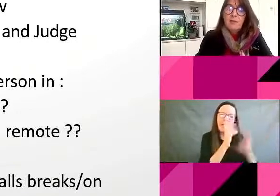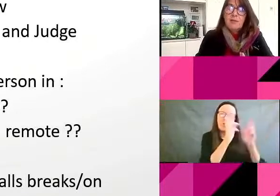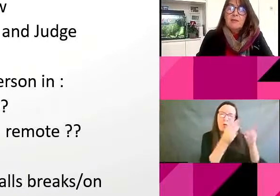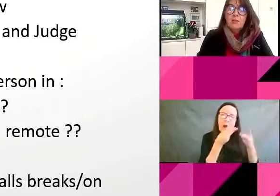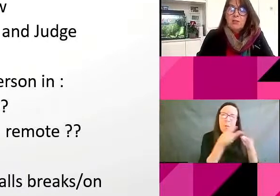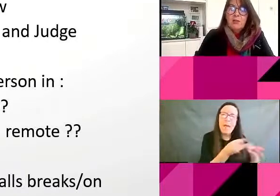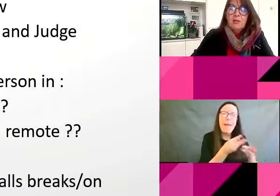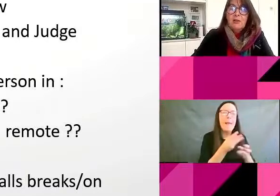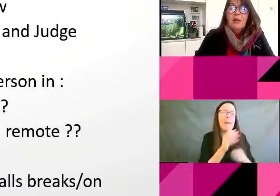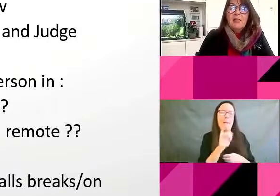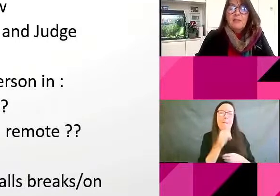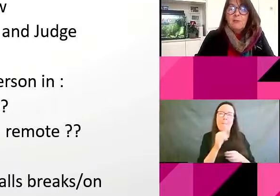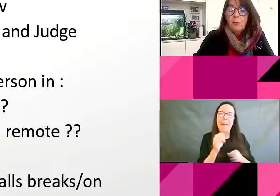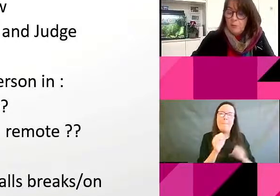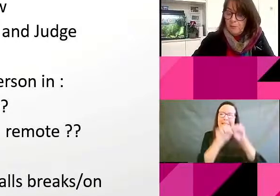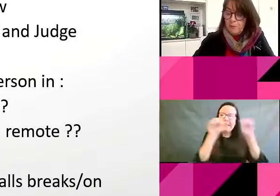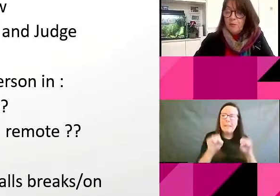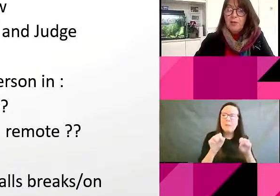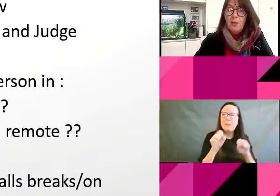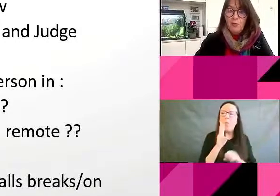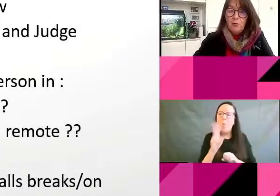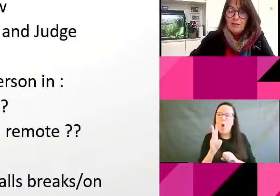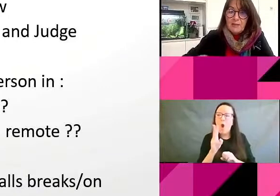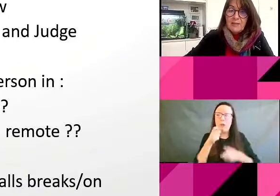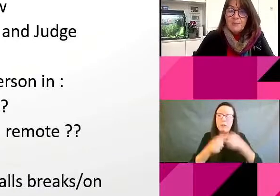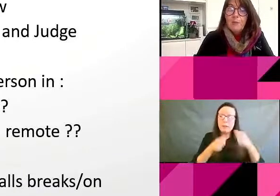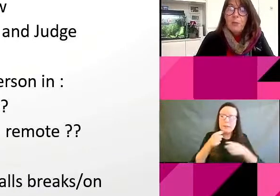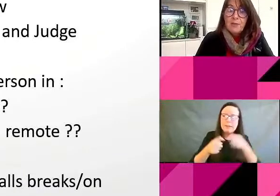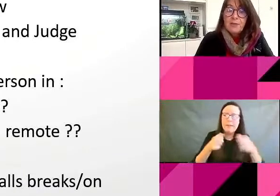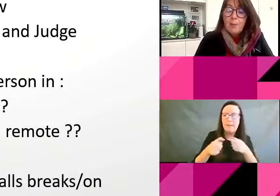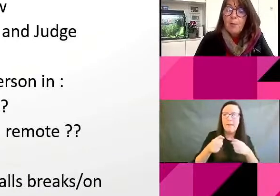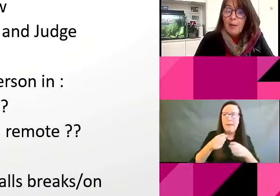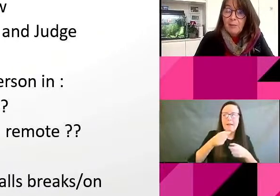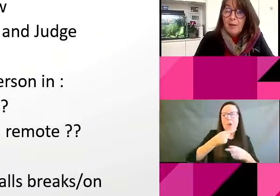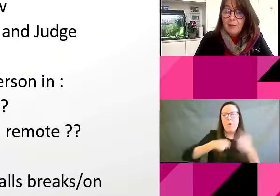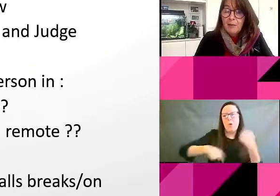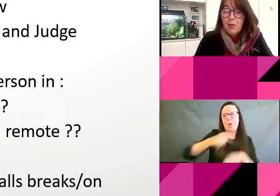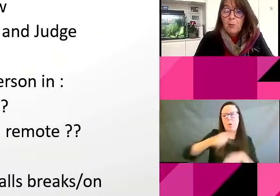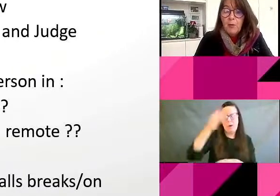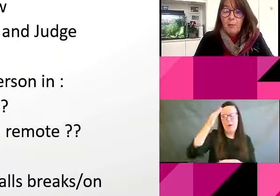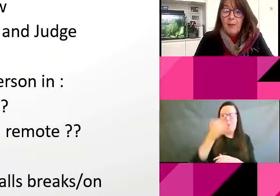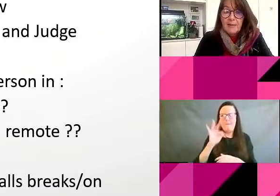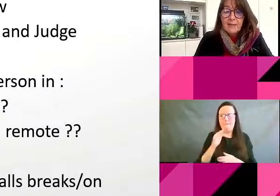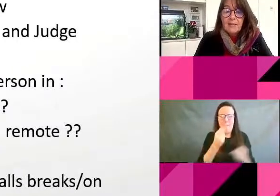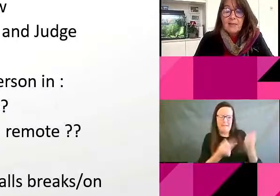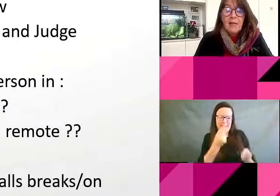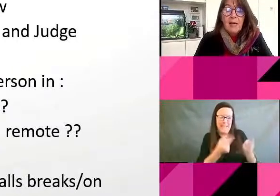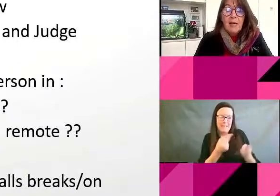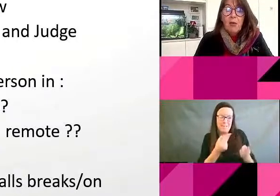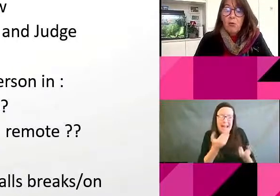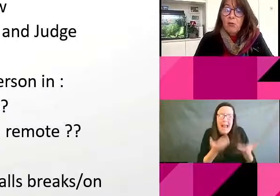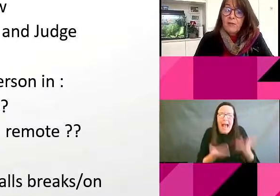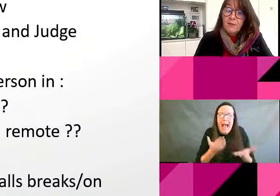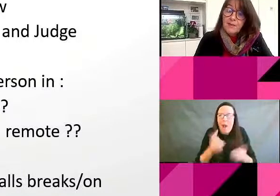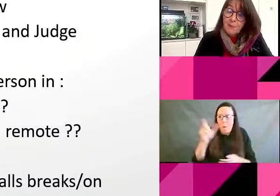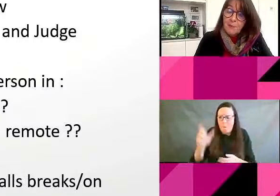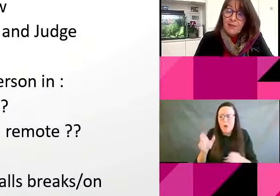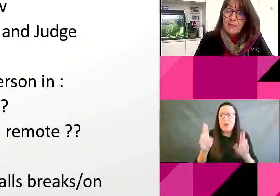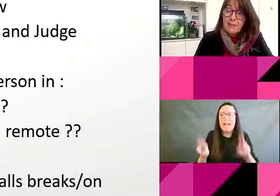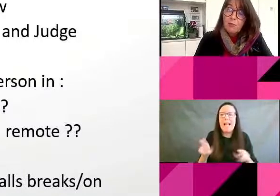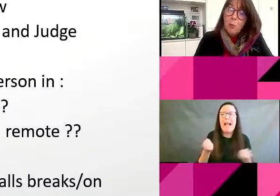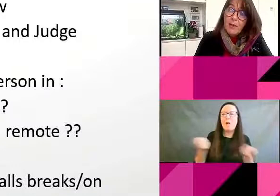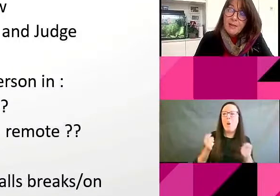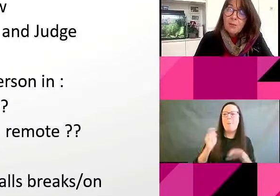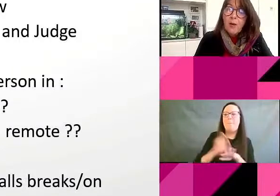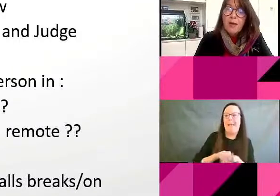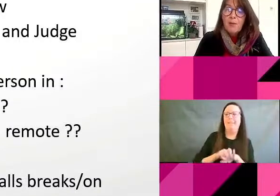the way that the structure is formed, and we would know from our assessment what someone might be able to cope with best, or if it's something